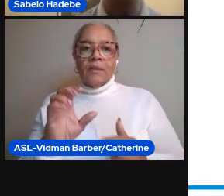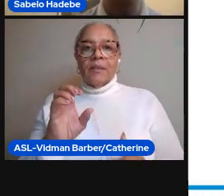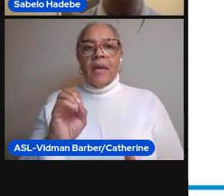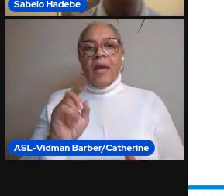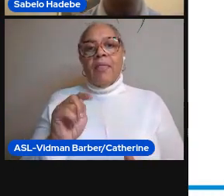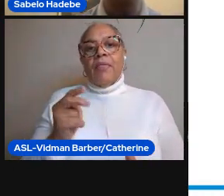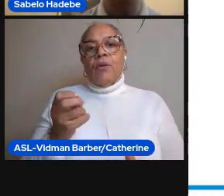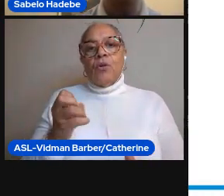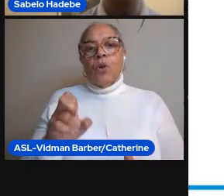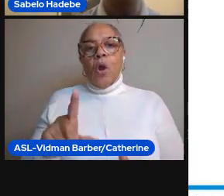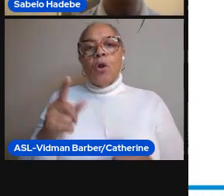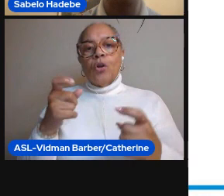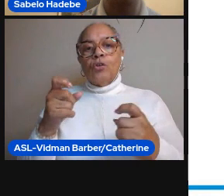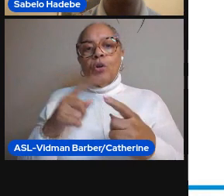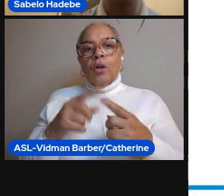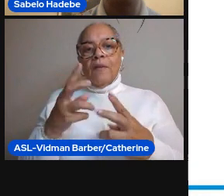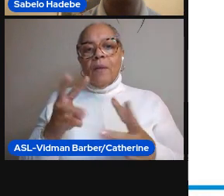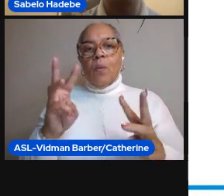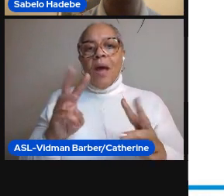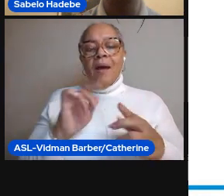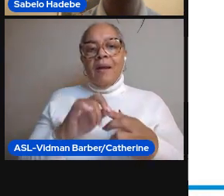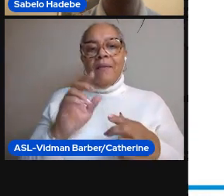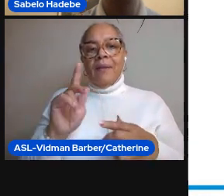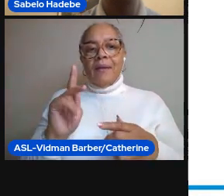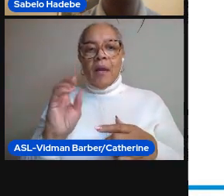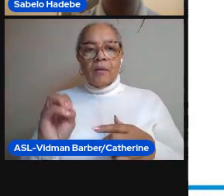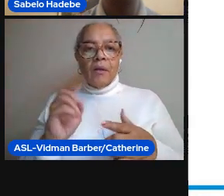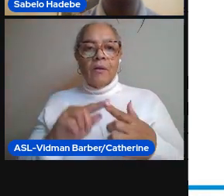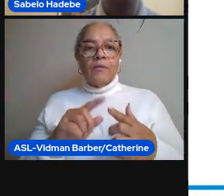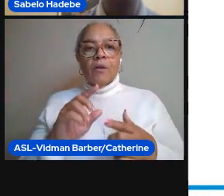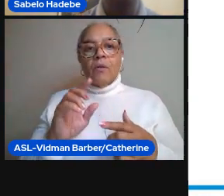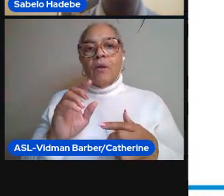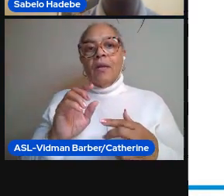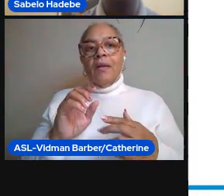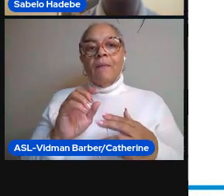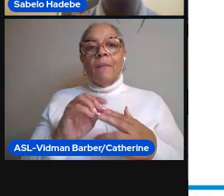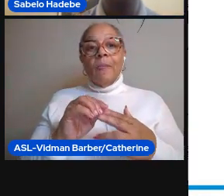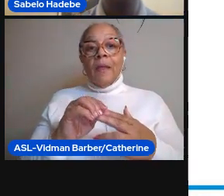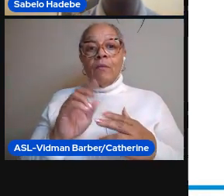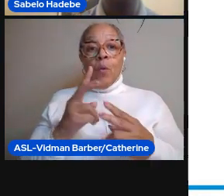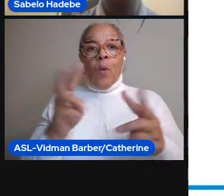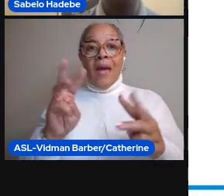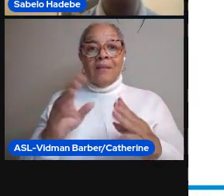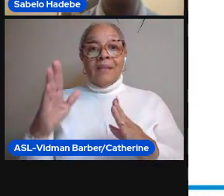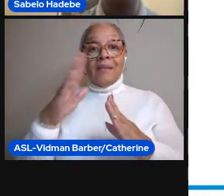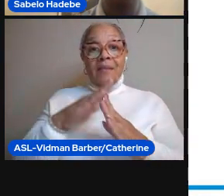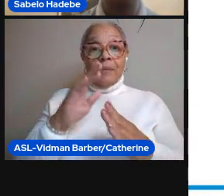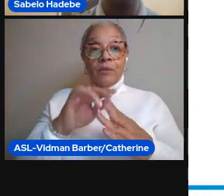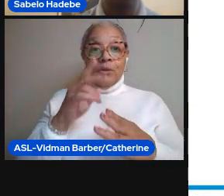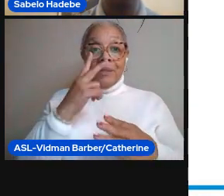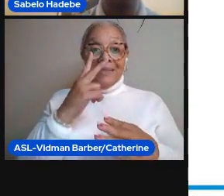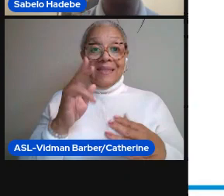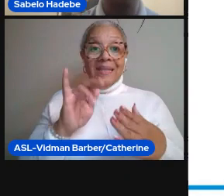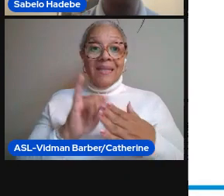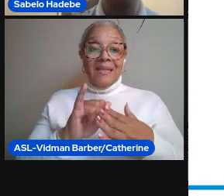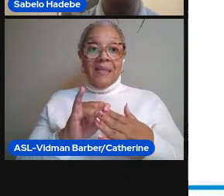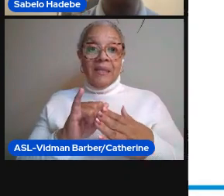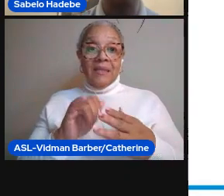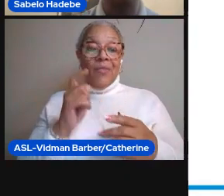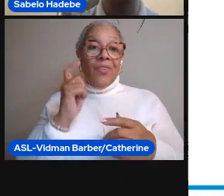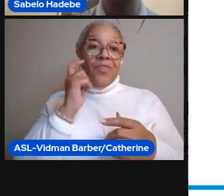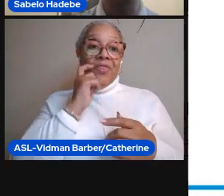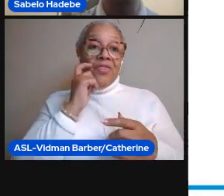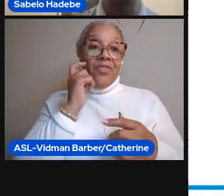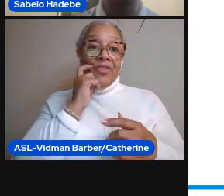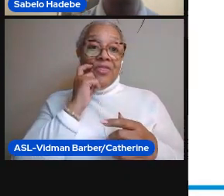wild type and the knockout. So wild type is at the top. So you can see that in the wild type, you can see this thickened epidermal